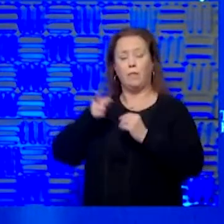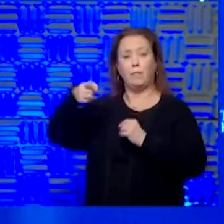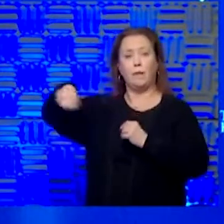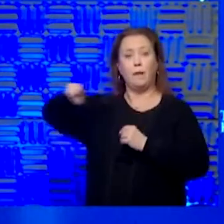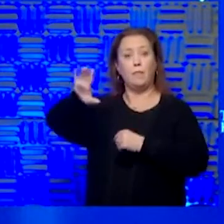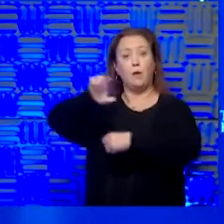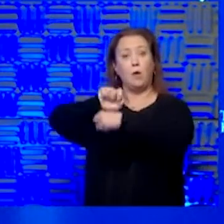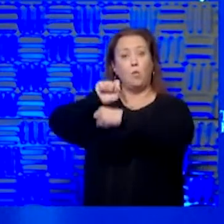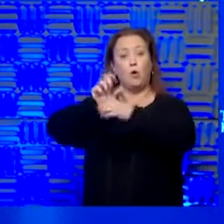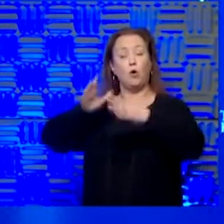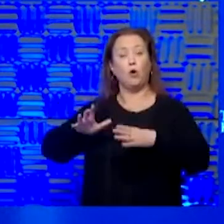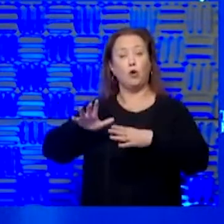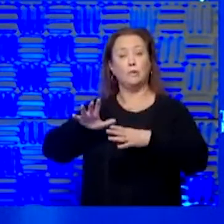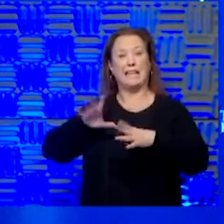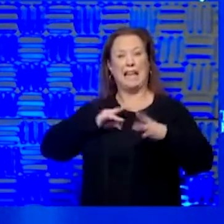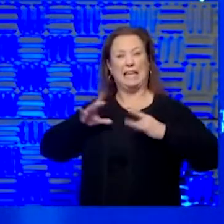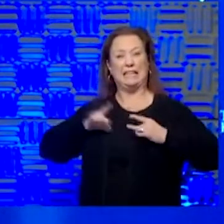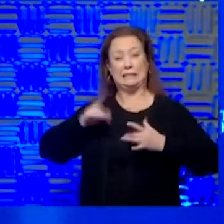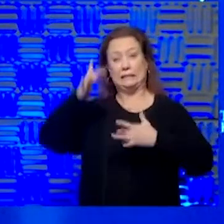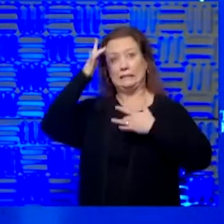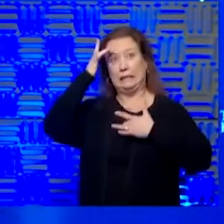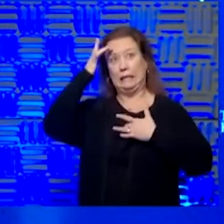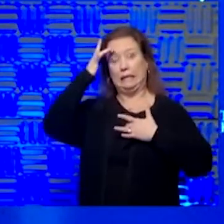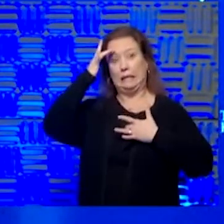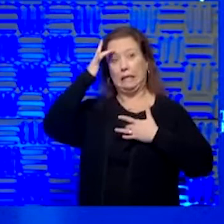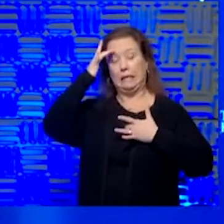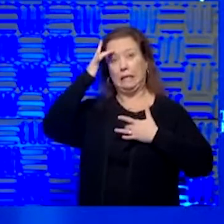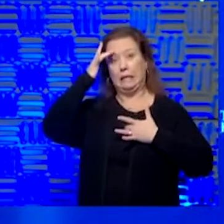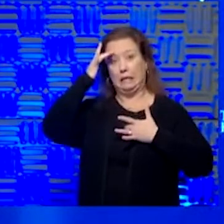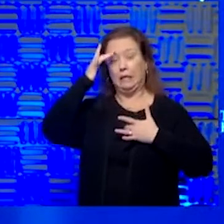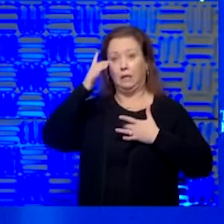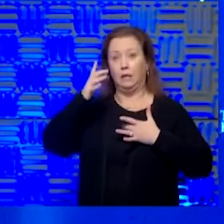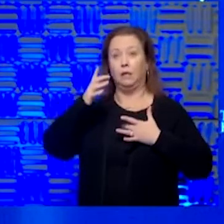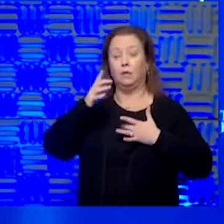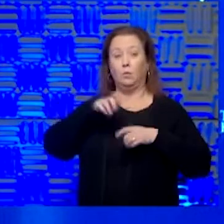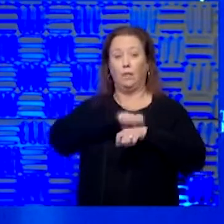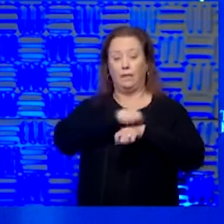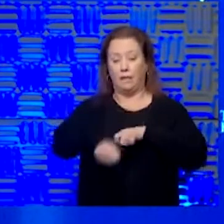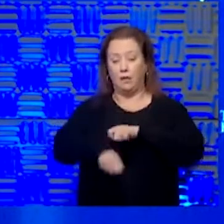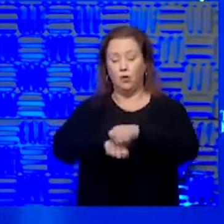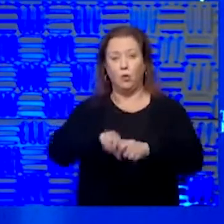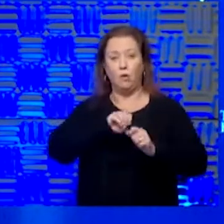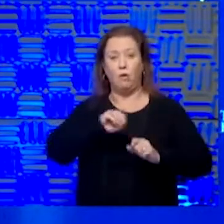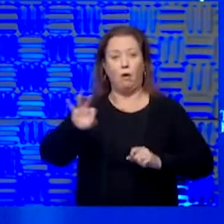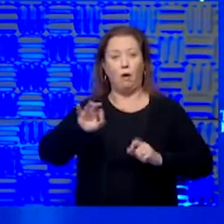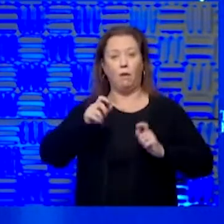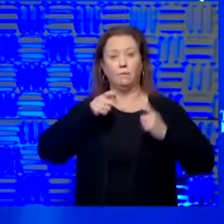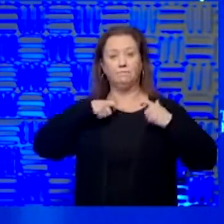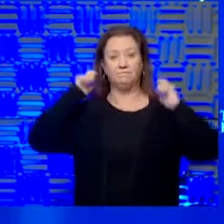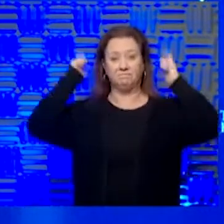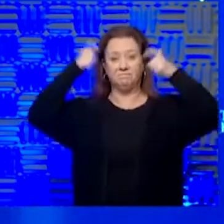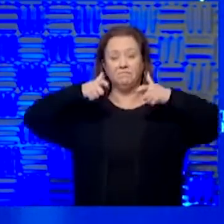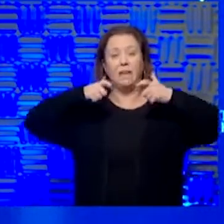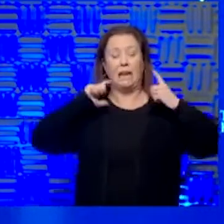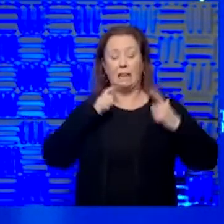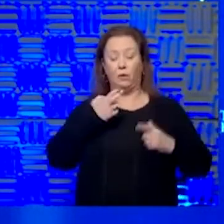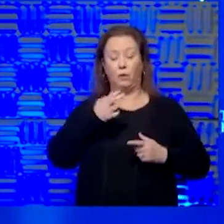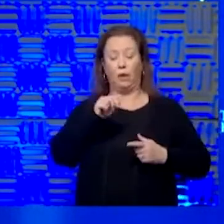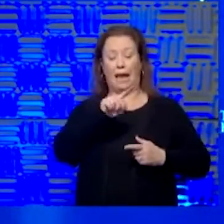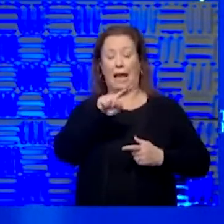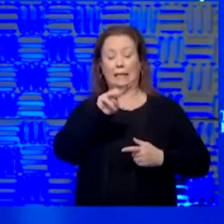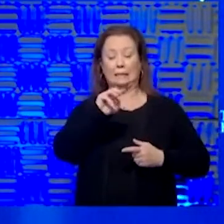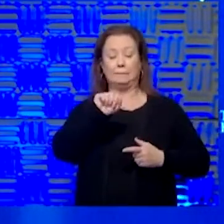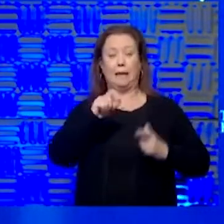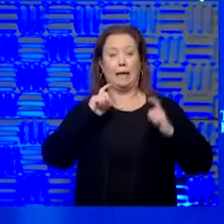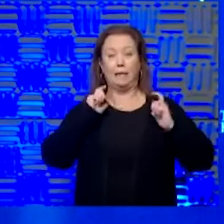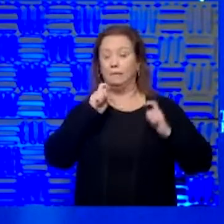healthcare worker transmission occurred with donning and doffing, and when they were wearing really complicated hazmat suits and things like